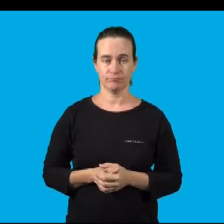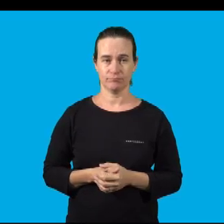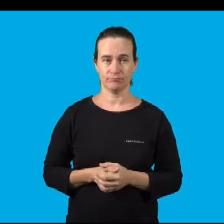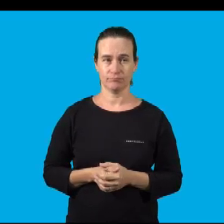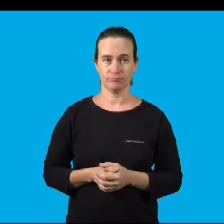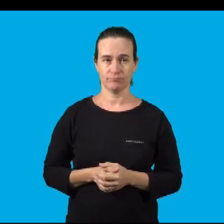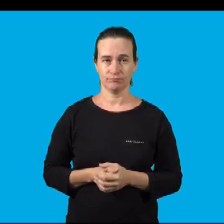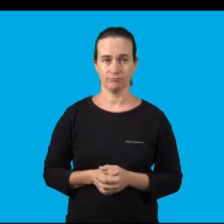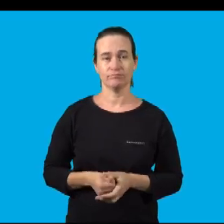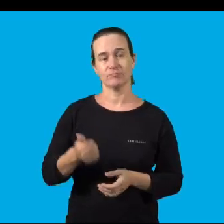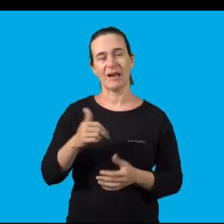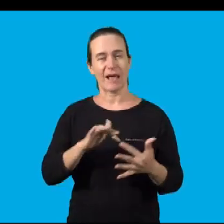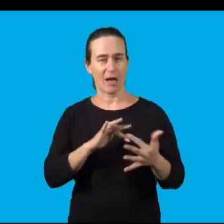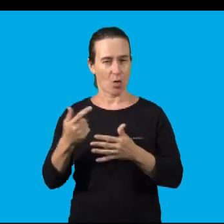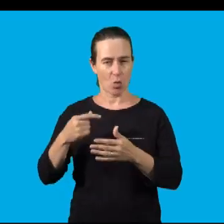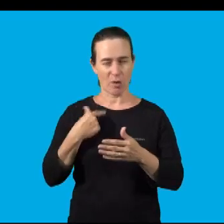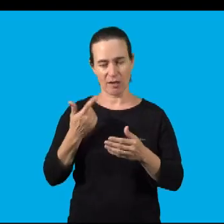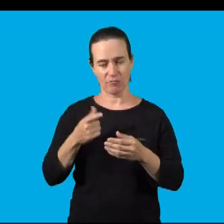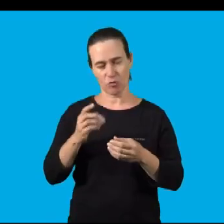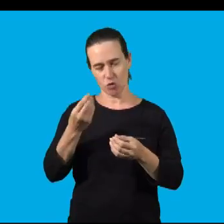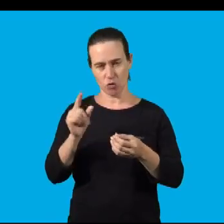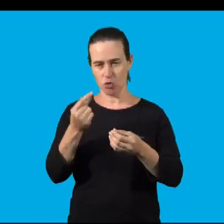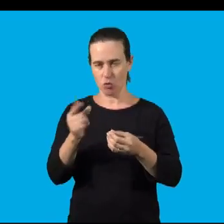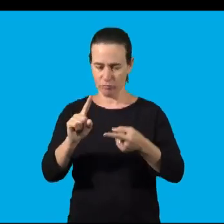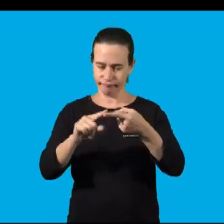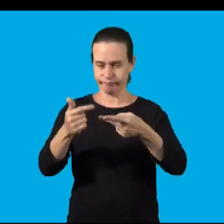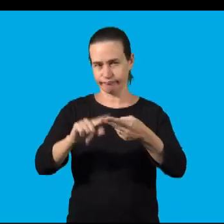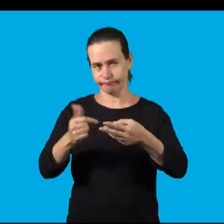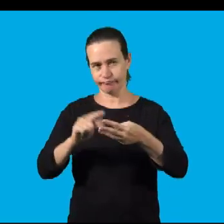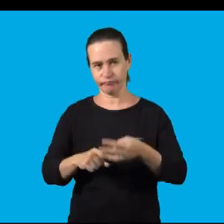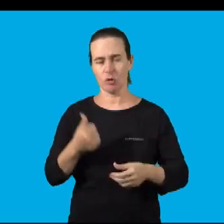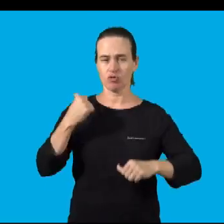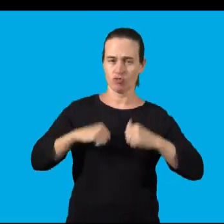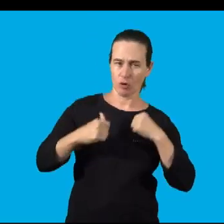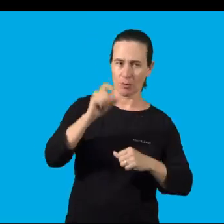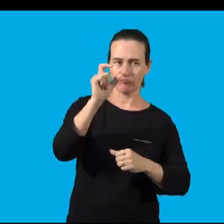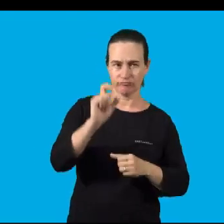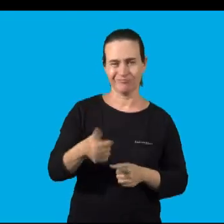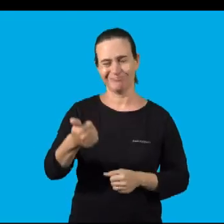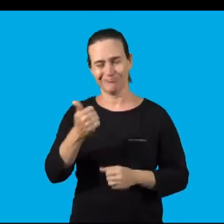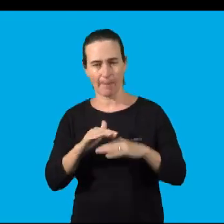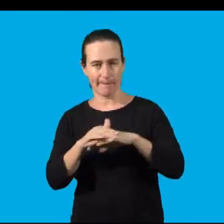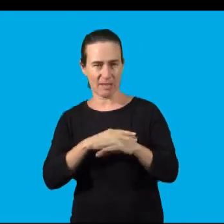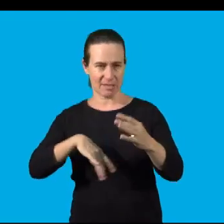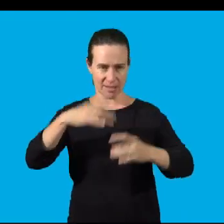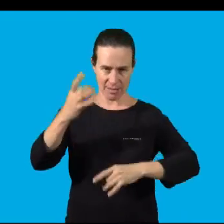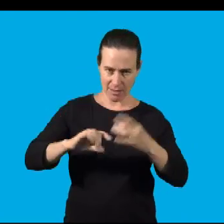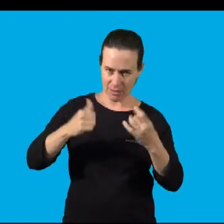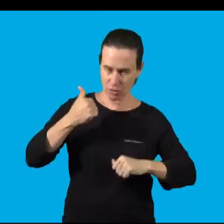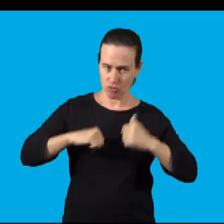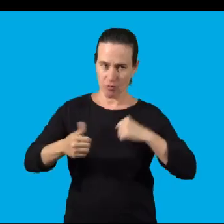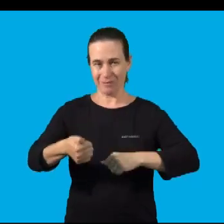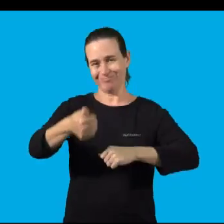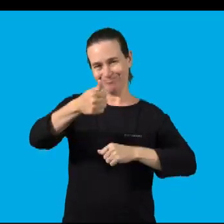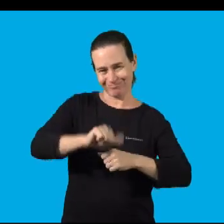Then, this was how our lesson developed. Firstly, we looked at drama terminology. Then we did a basic analysis